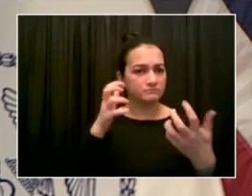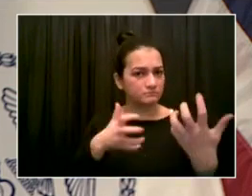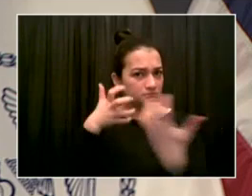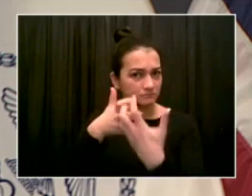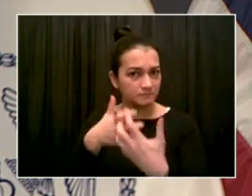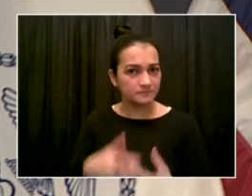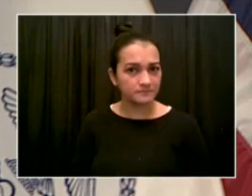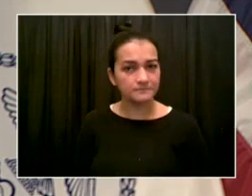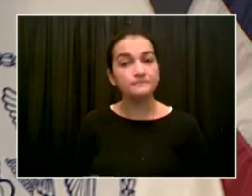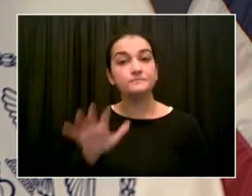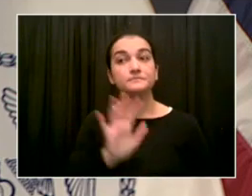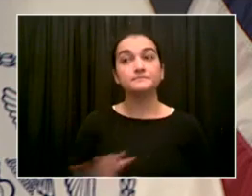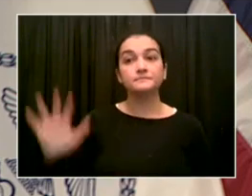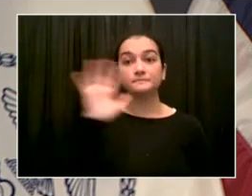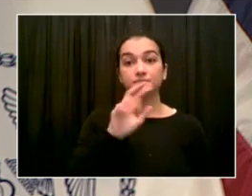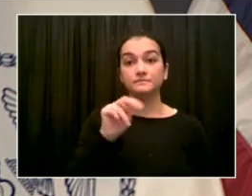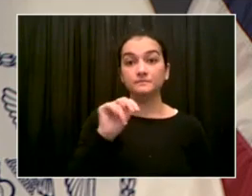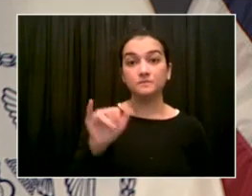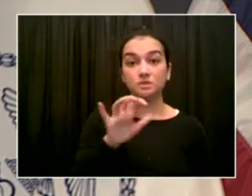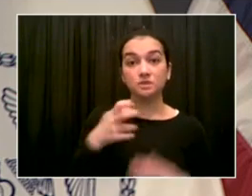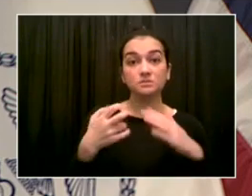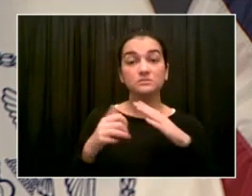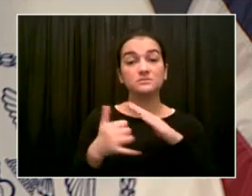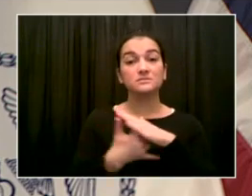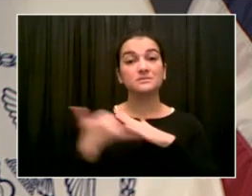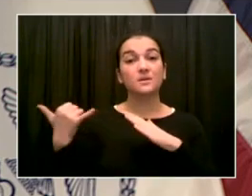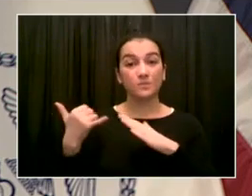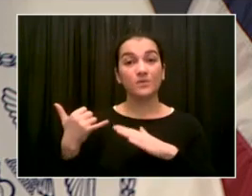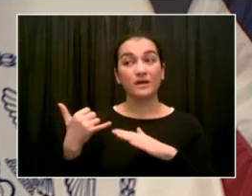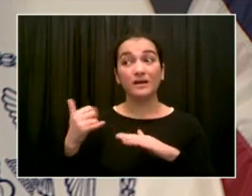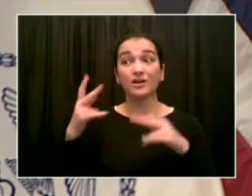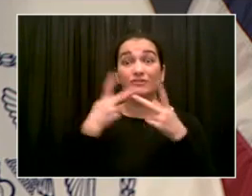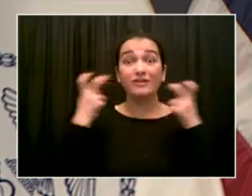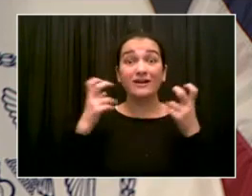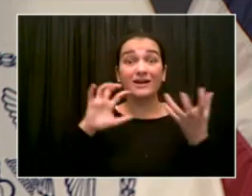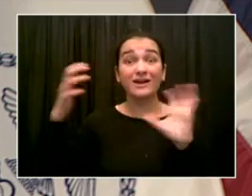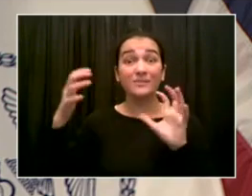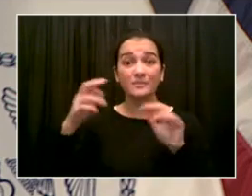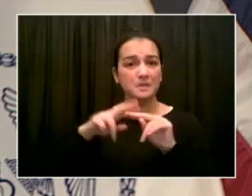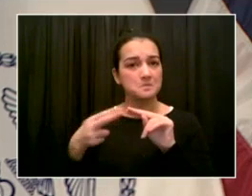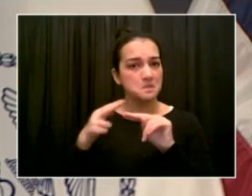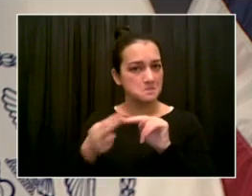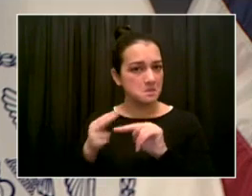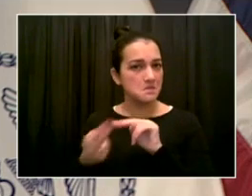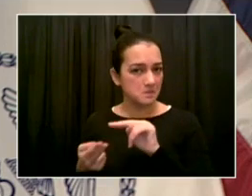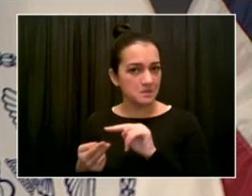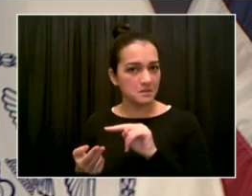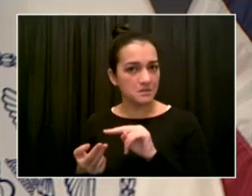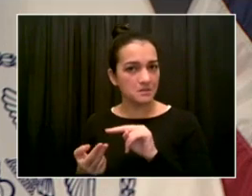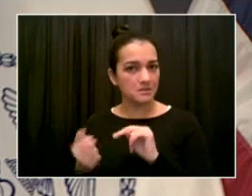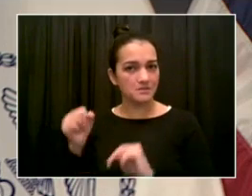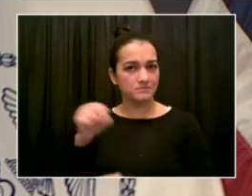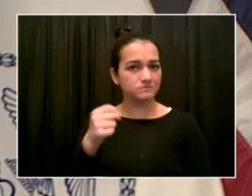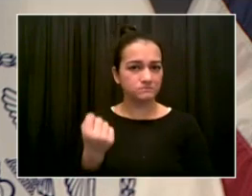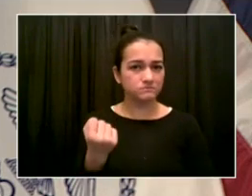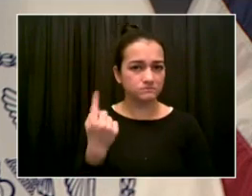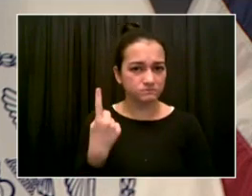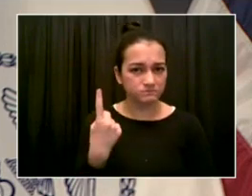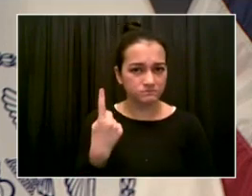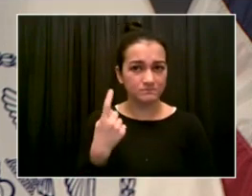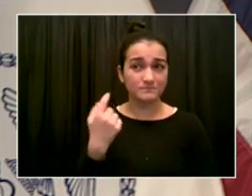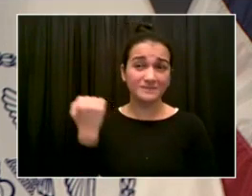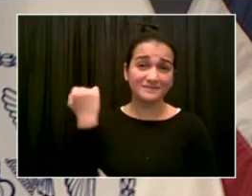year and getting better. But these individual incidents are very troubling. I understand they do give people pause, and our job has to